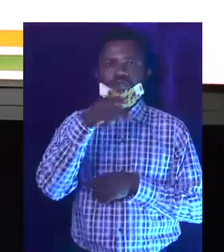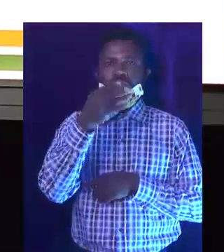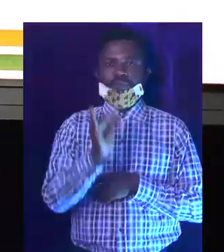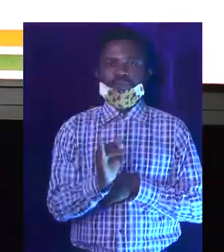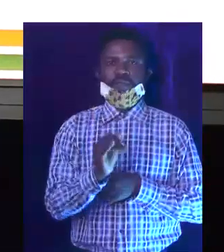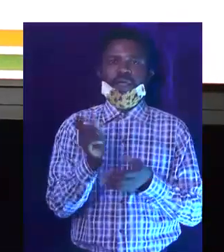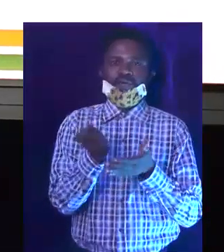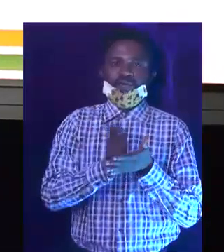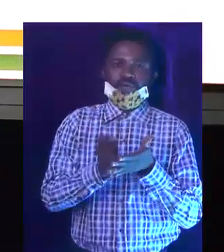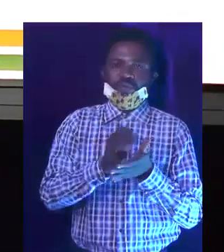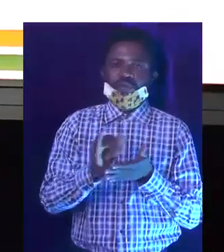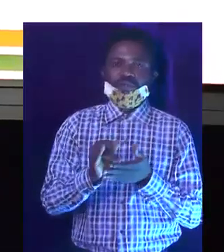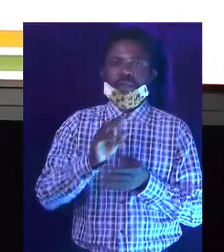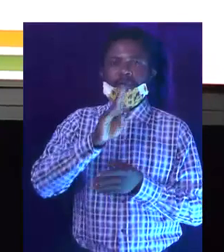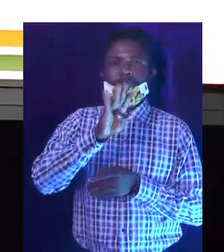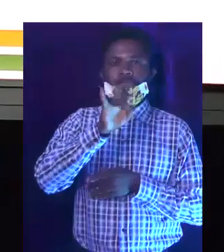biography writing.